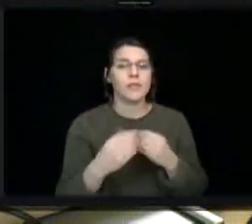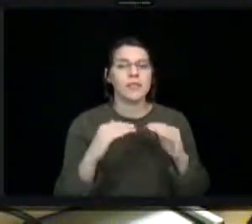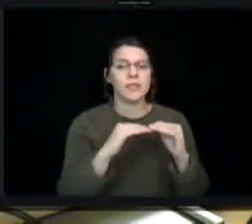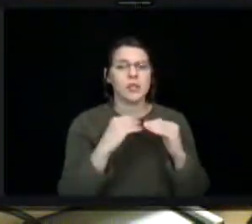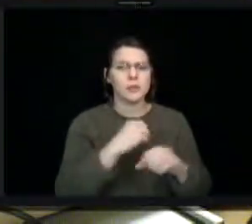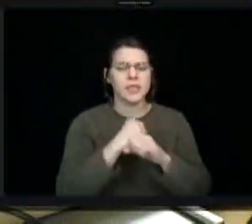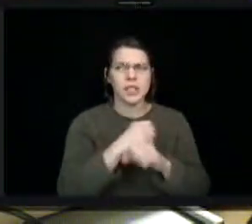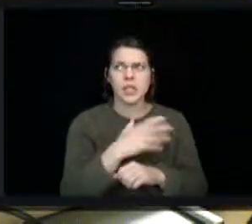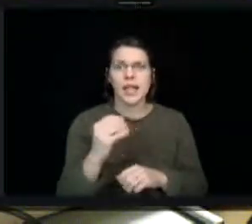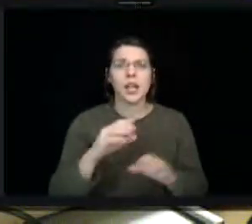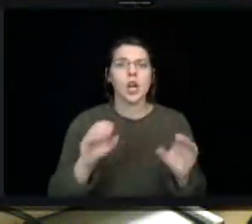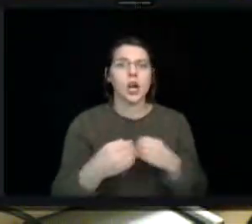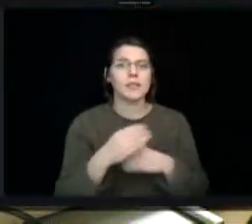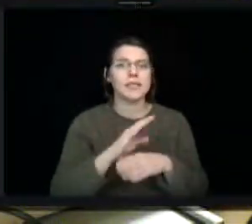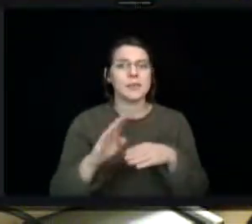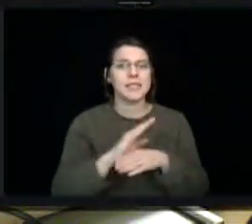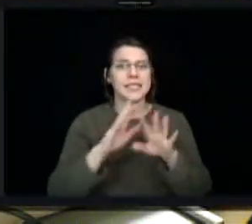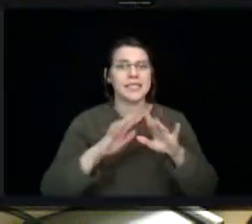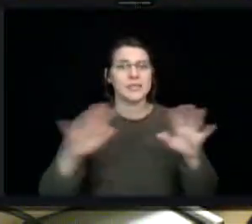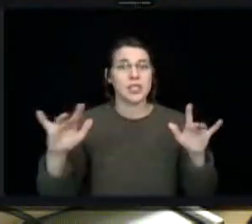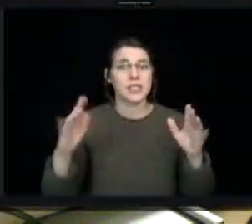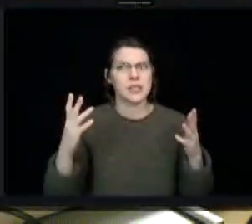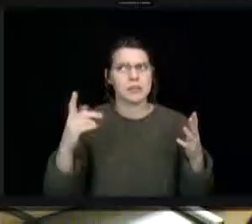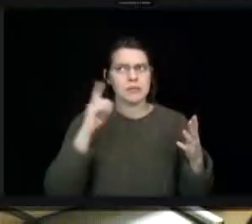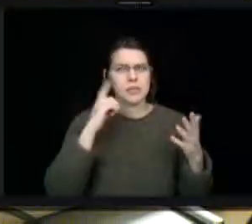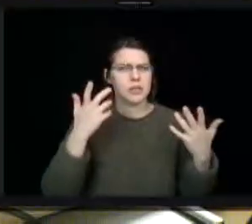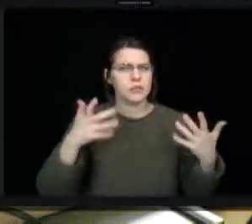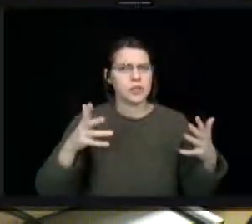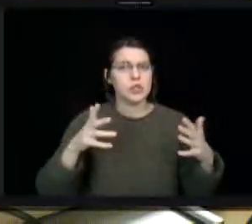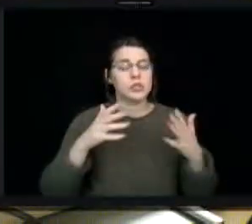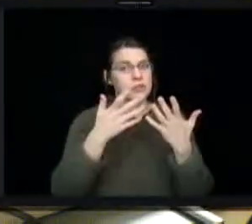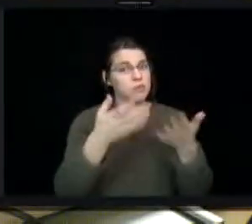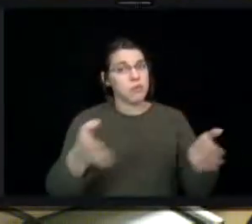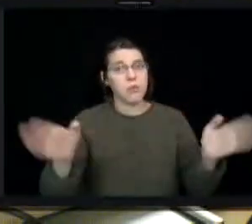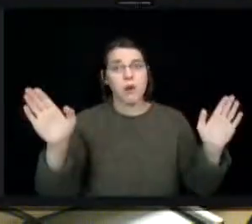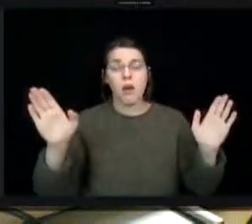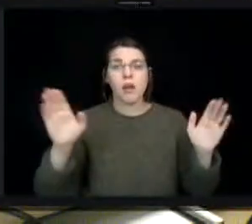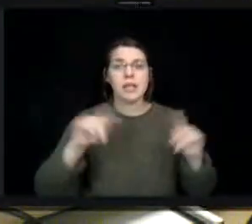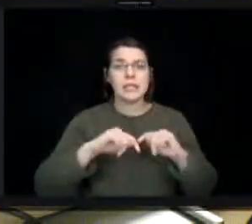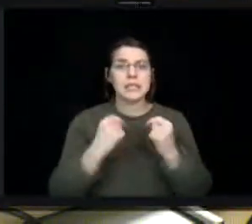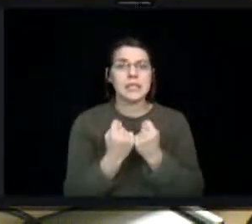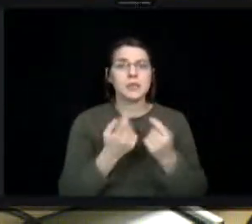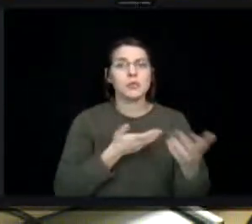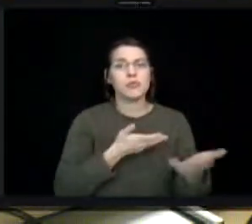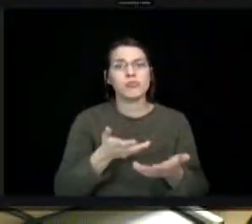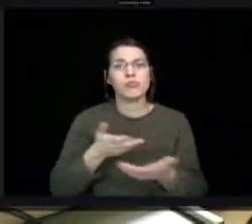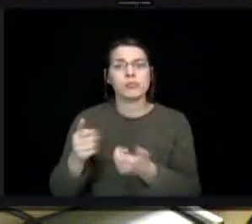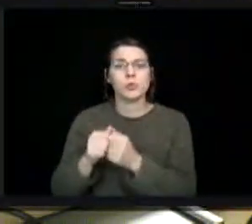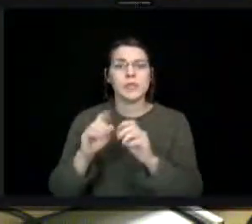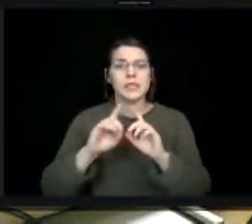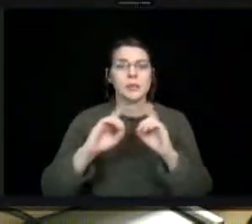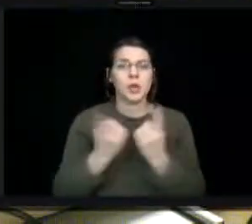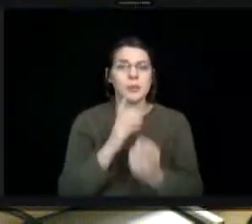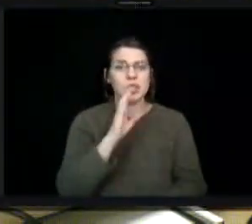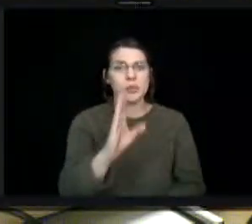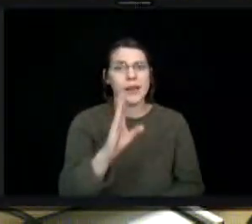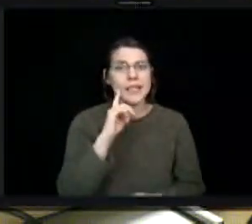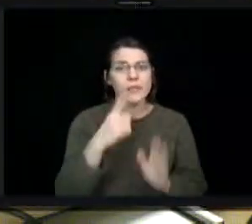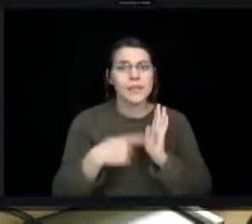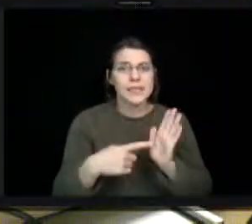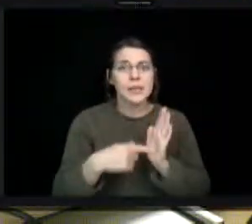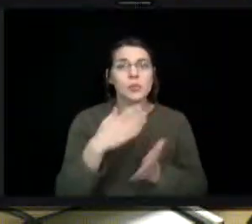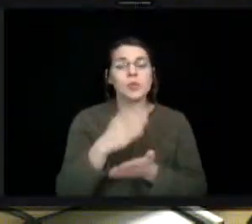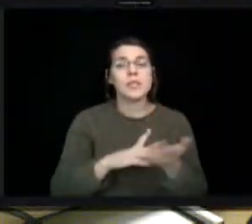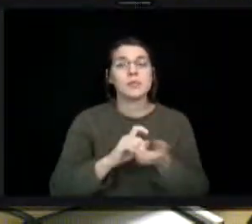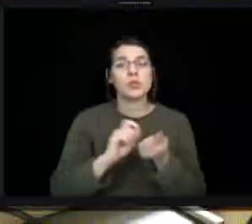So it is a pretty broad and sweeping team. We also engage with our departments directly. For example, some of the changes that we made to